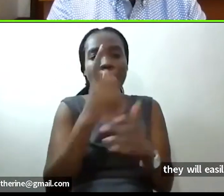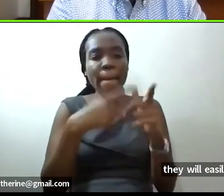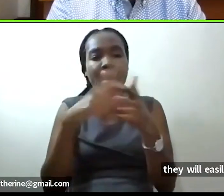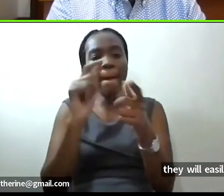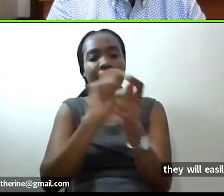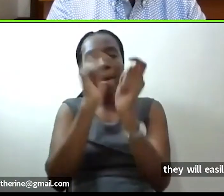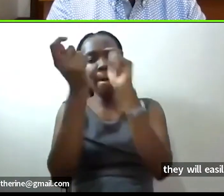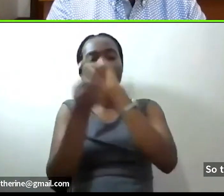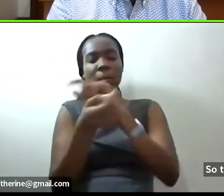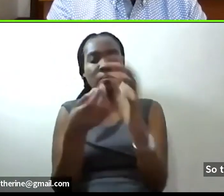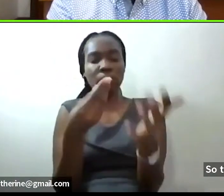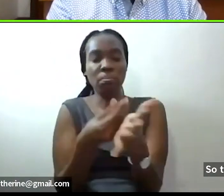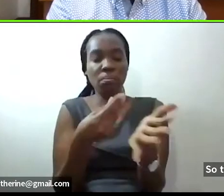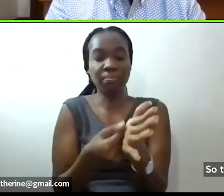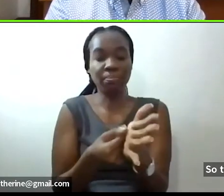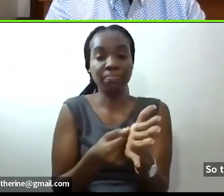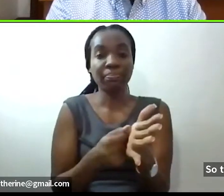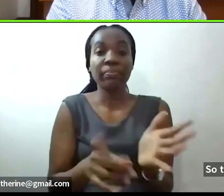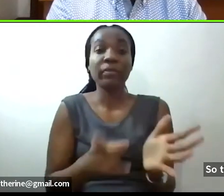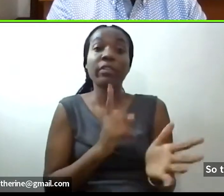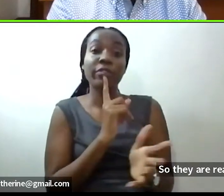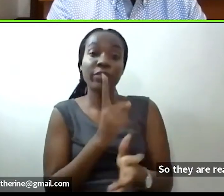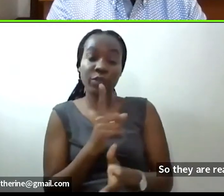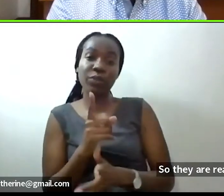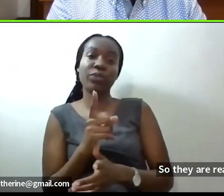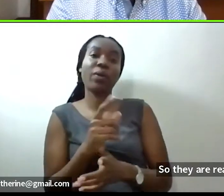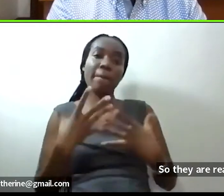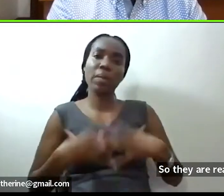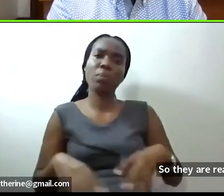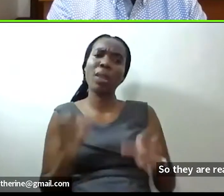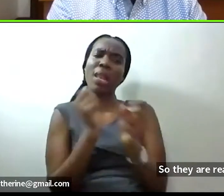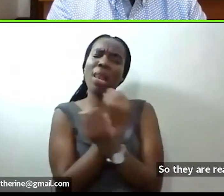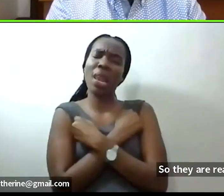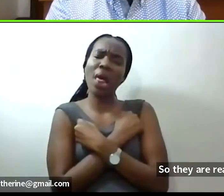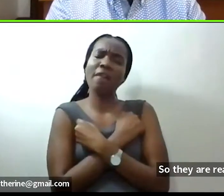by financial institutions. The other thing is a source of income.